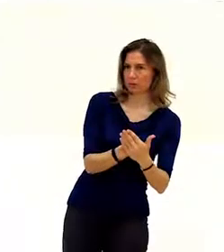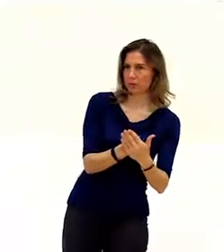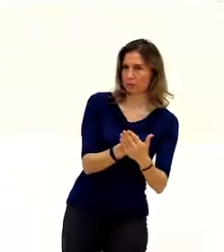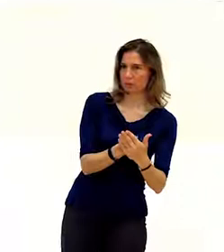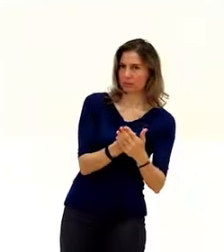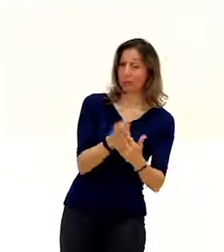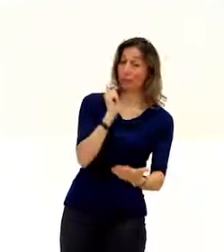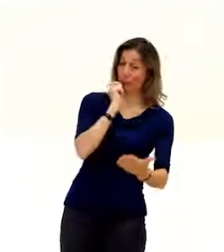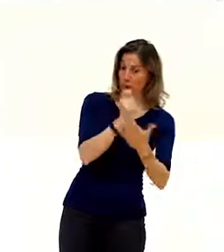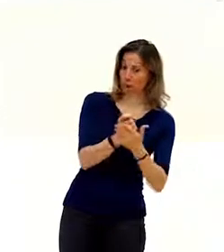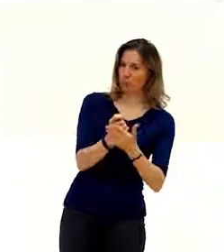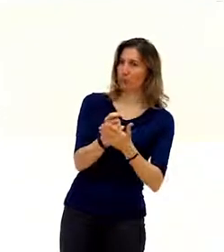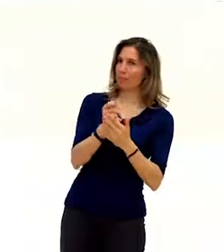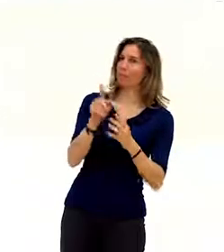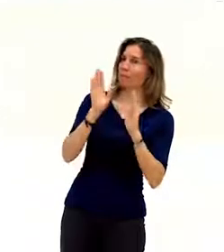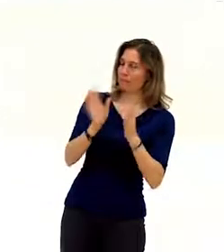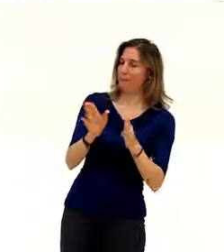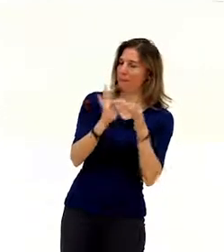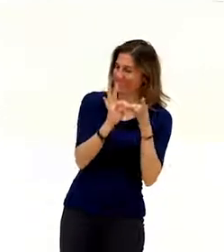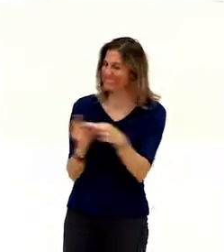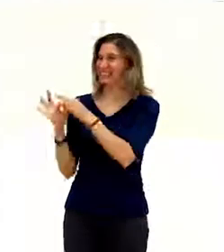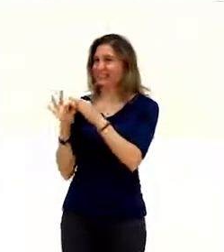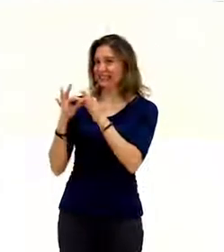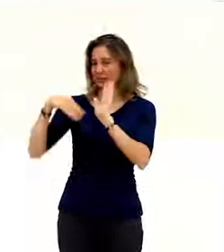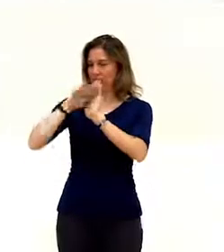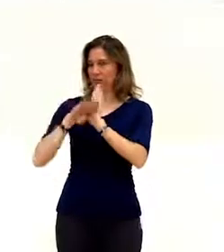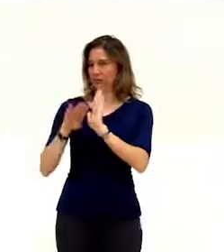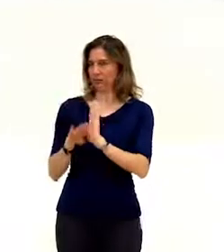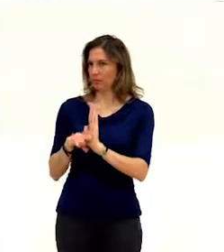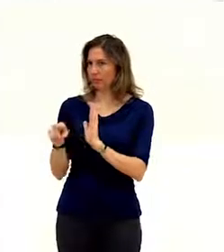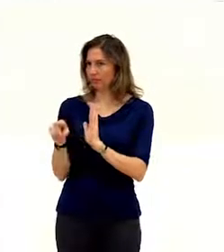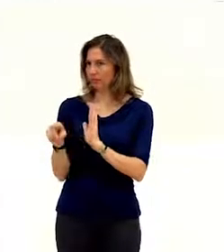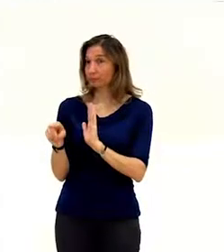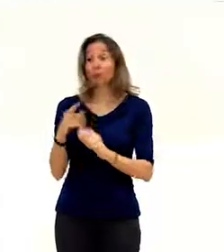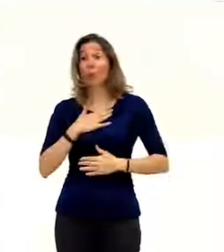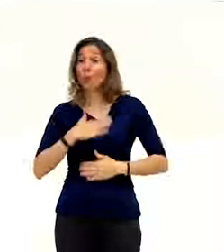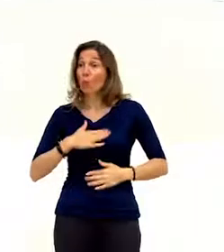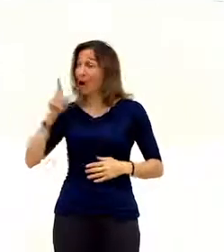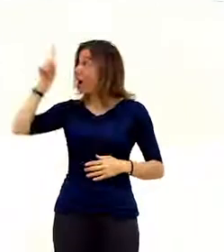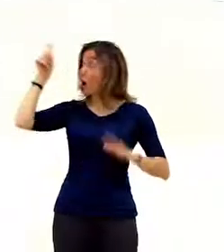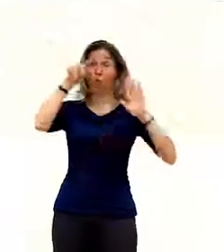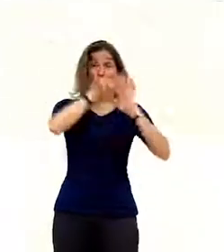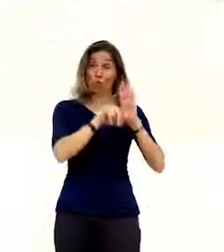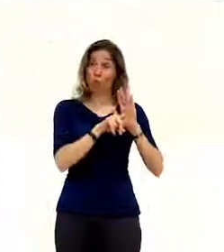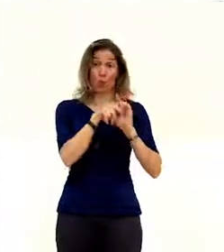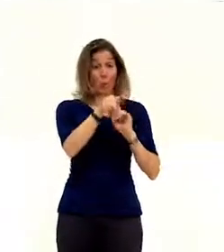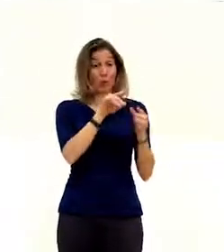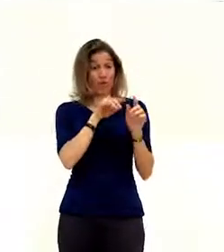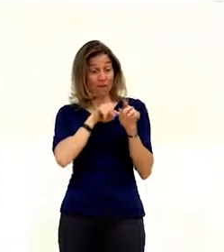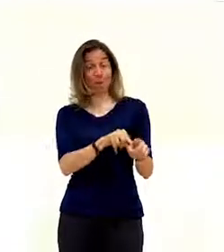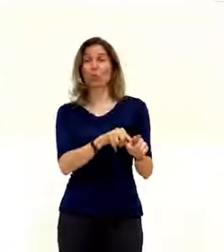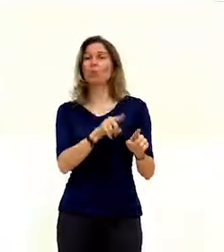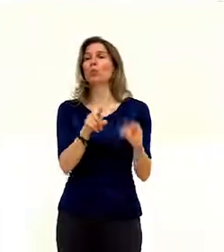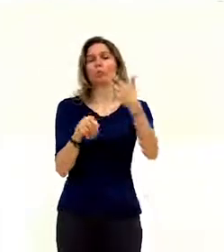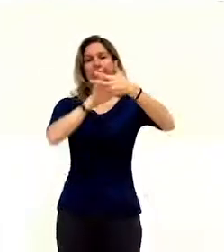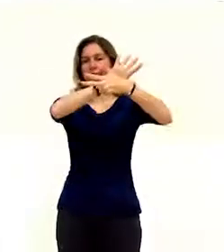To have procurement rules apply, we need three specific requirements.